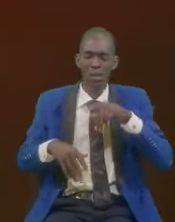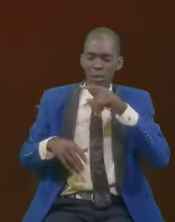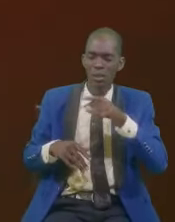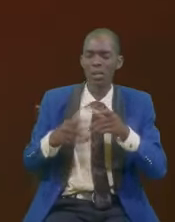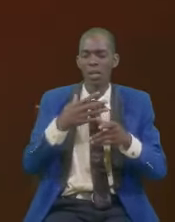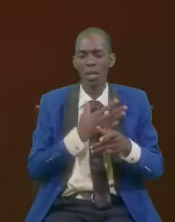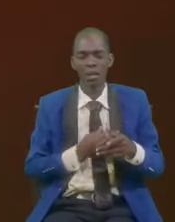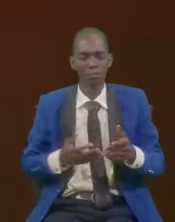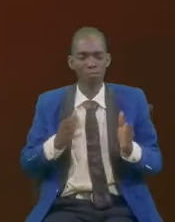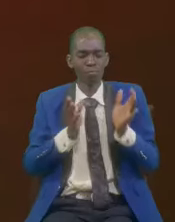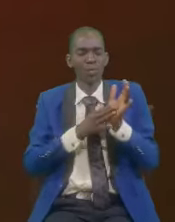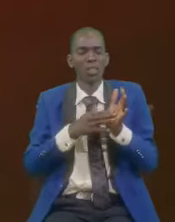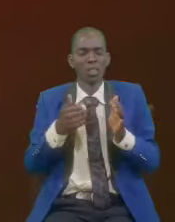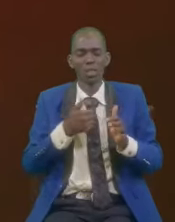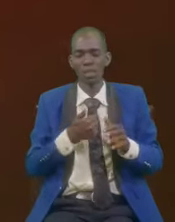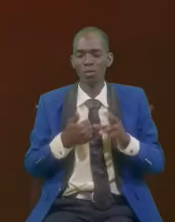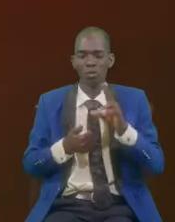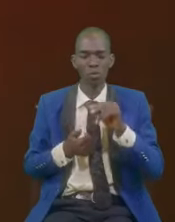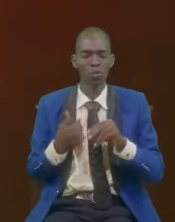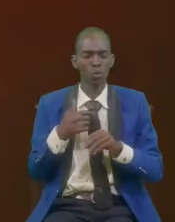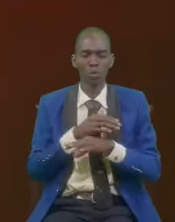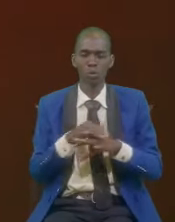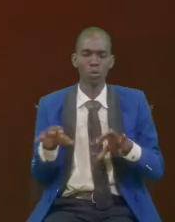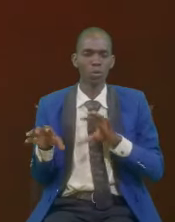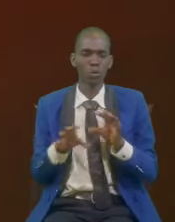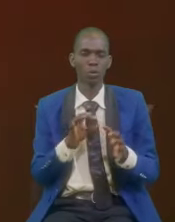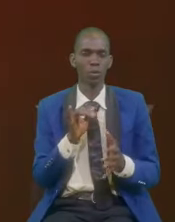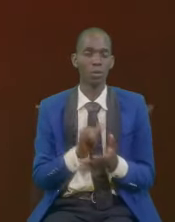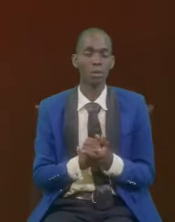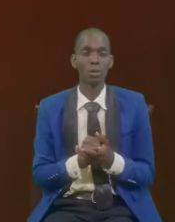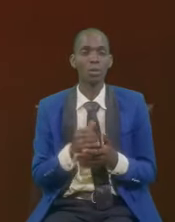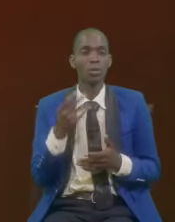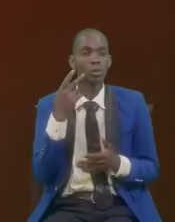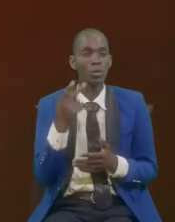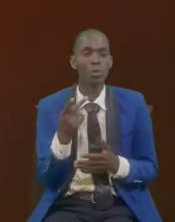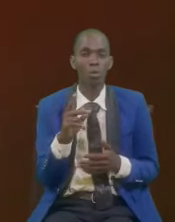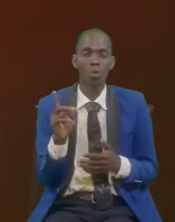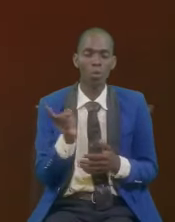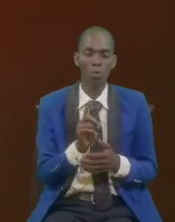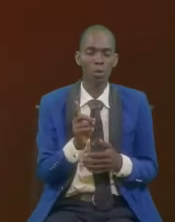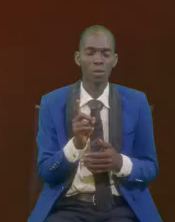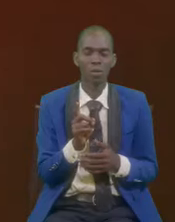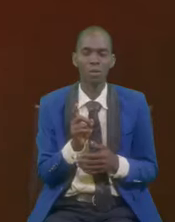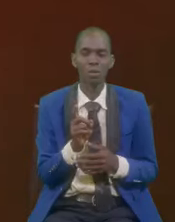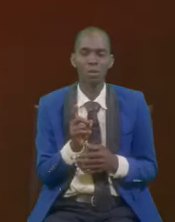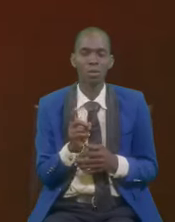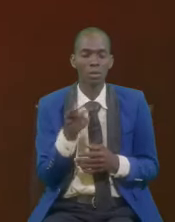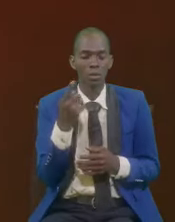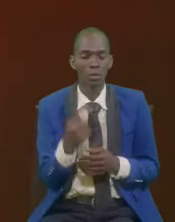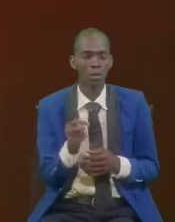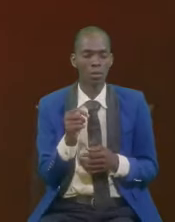a self-made throne where the word cannot reach us. Speaks